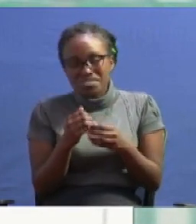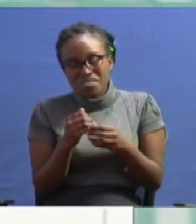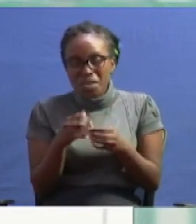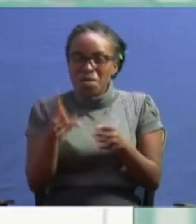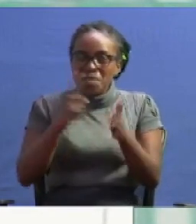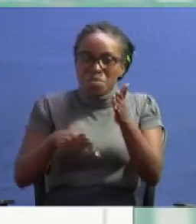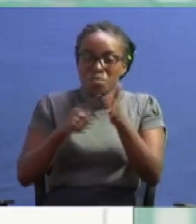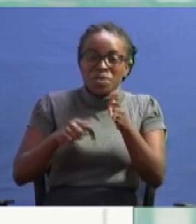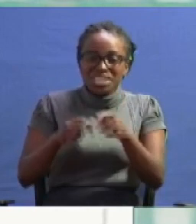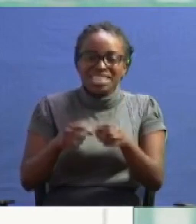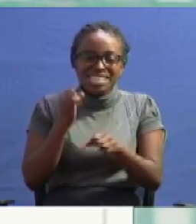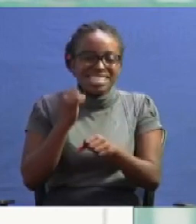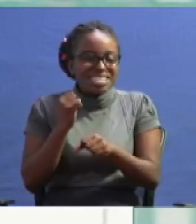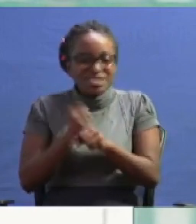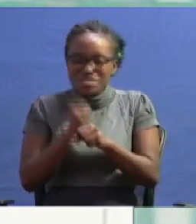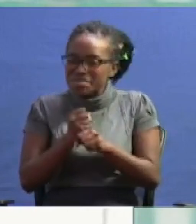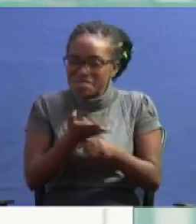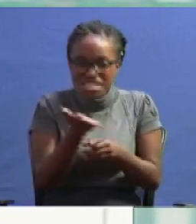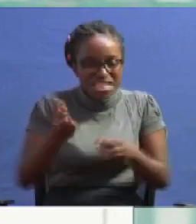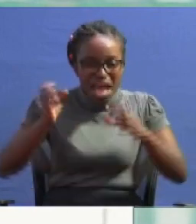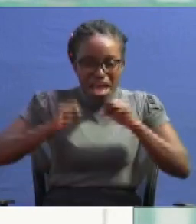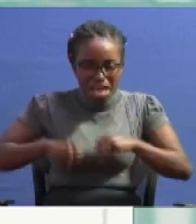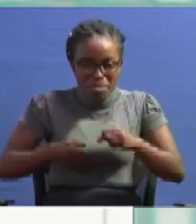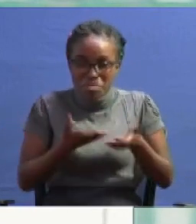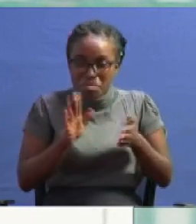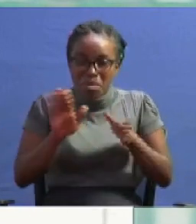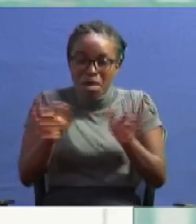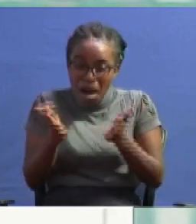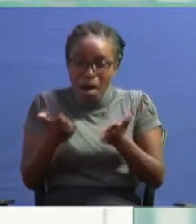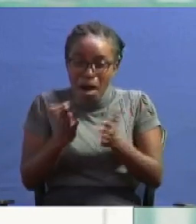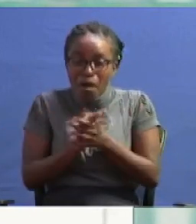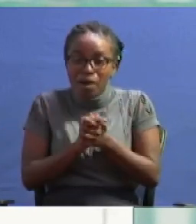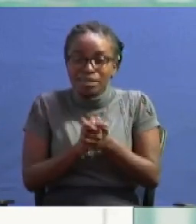is not able to consolidate the entire mountain. Number two, this could